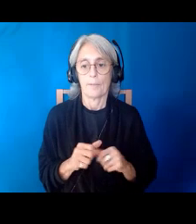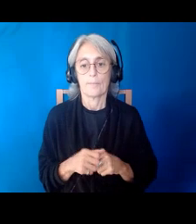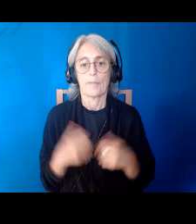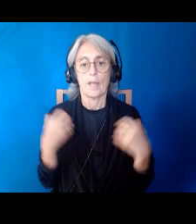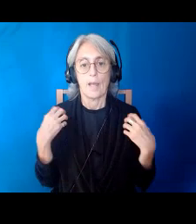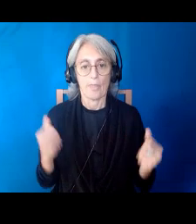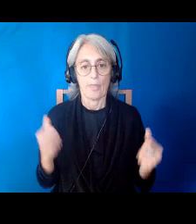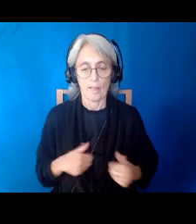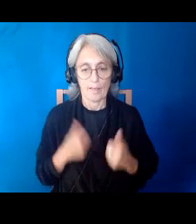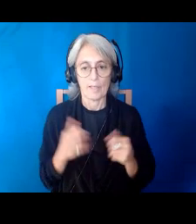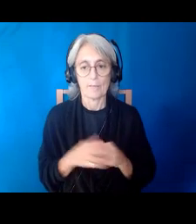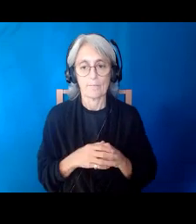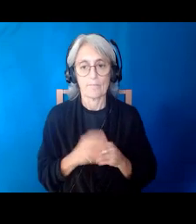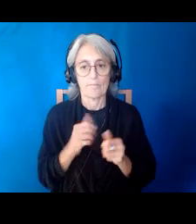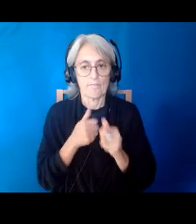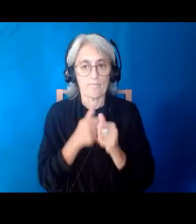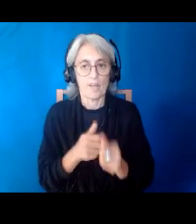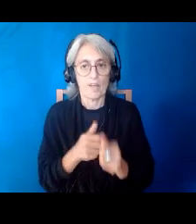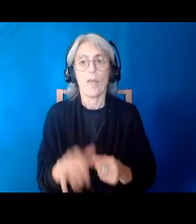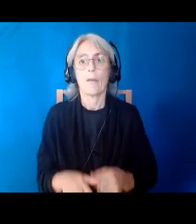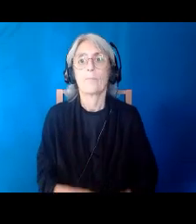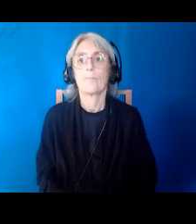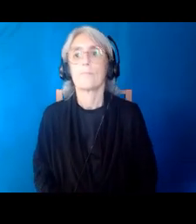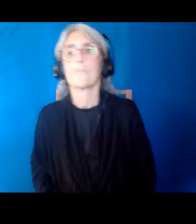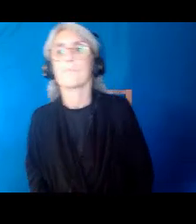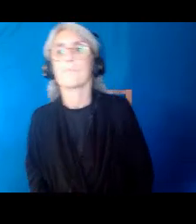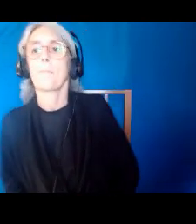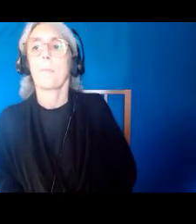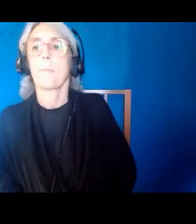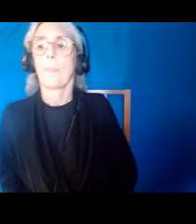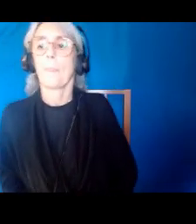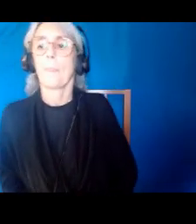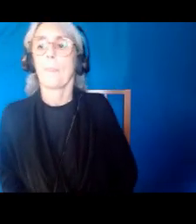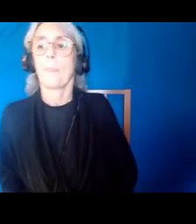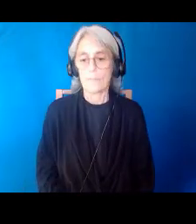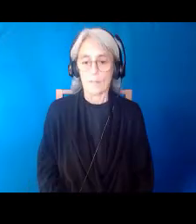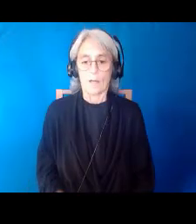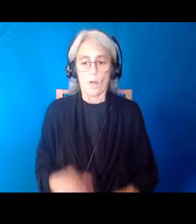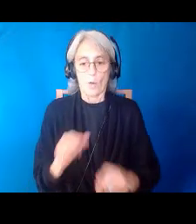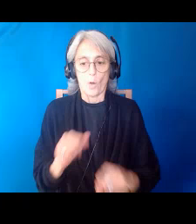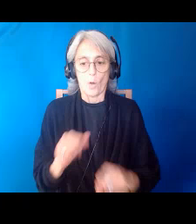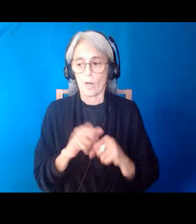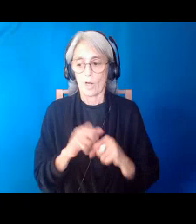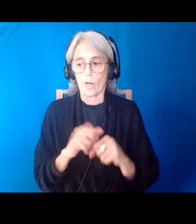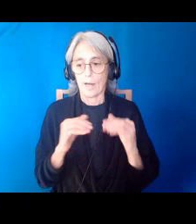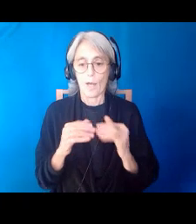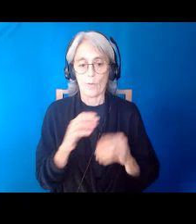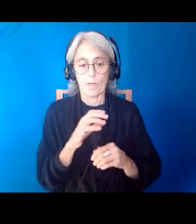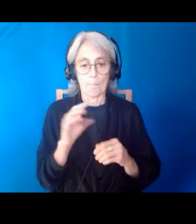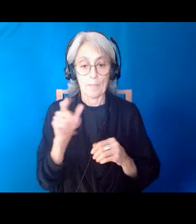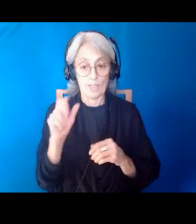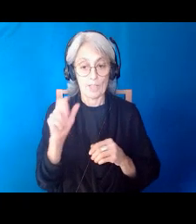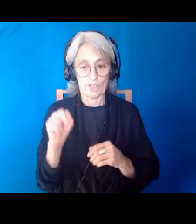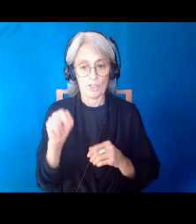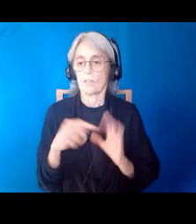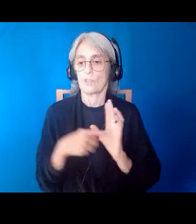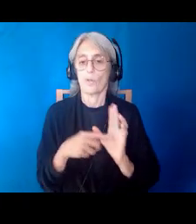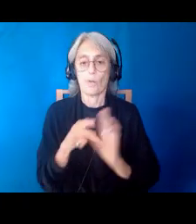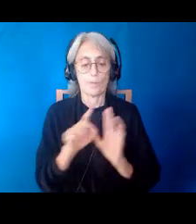living as our guiding tenets. The work we put into the equity mission reflects these principles. We are not just